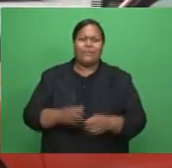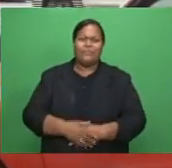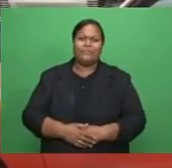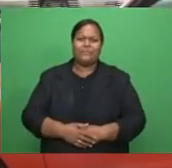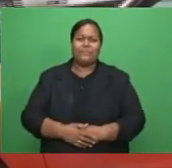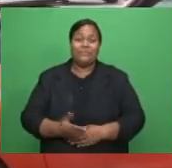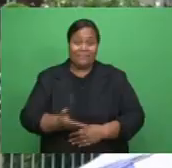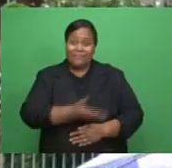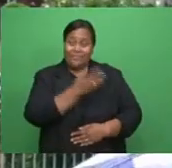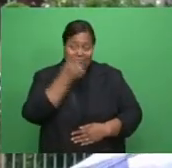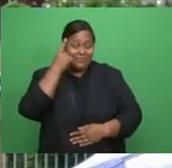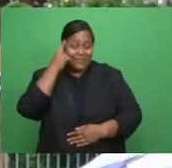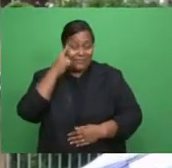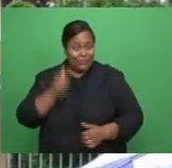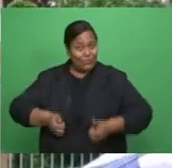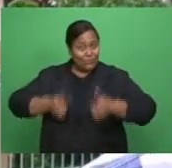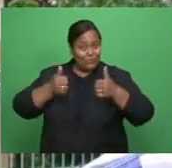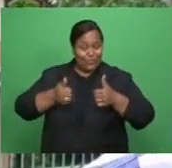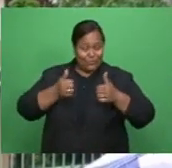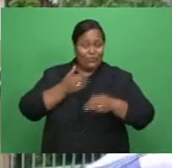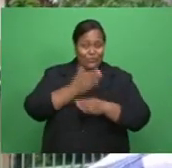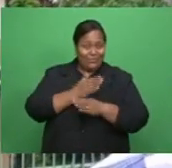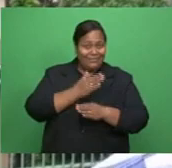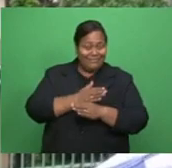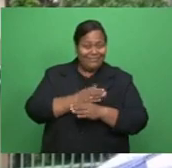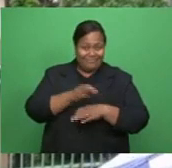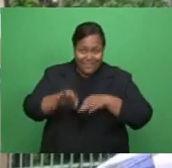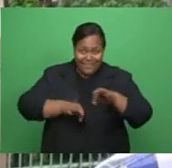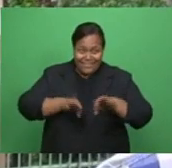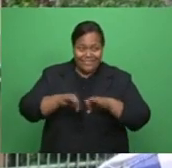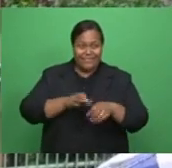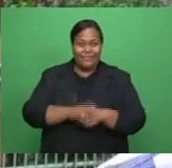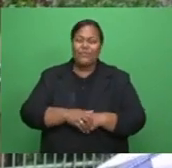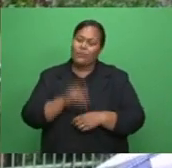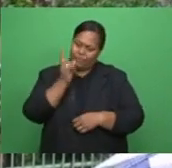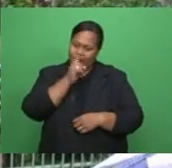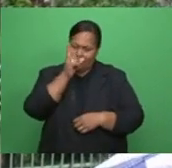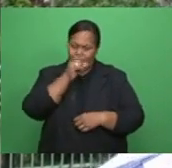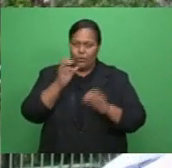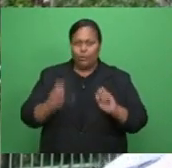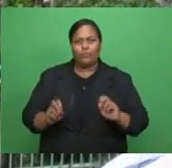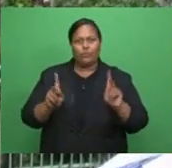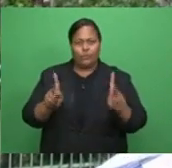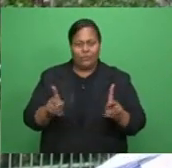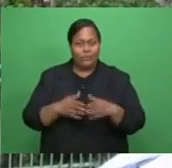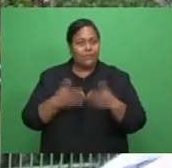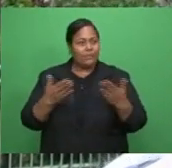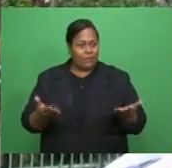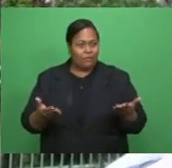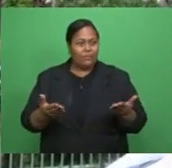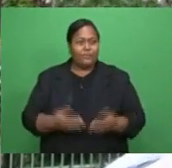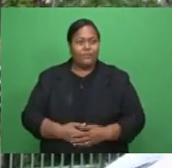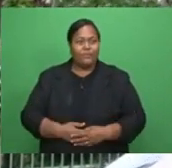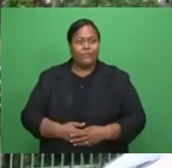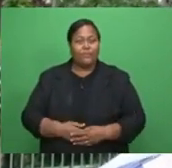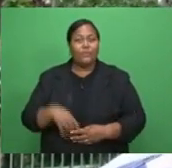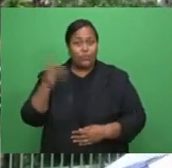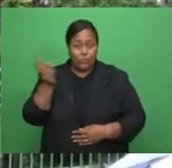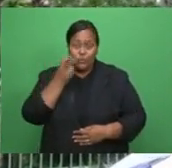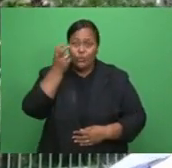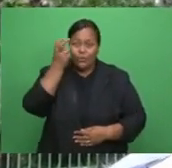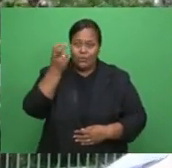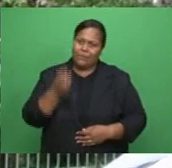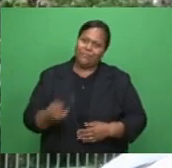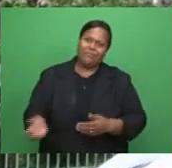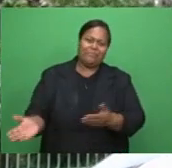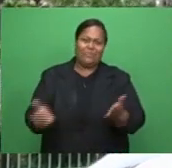initiative. I think it's better because people can get opportunity to see what was before, like tourism was getting 5-star. Now